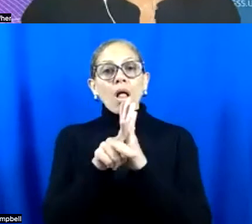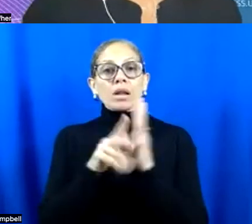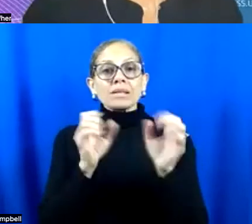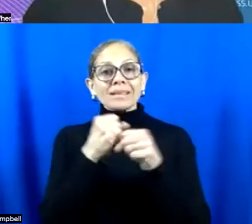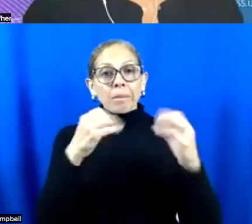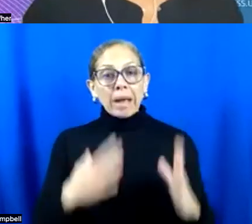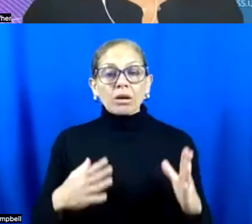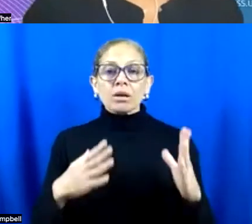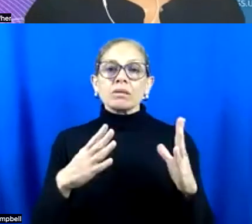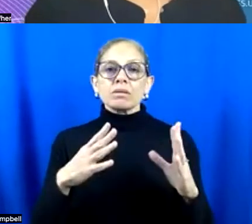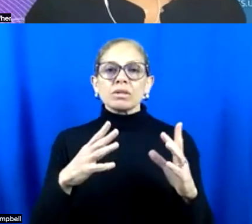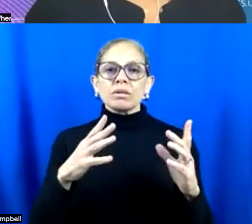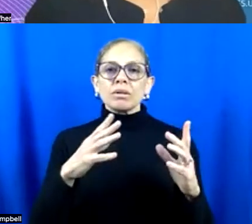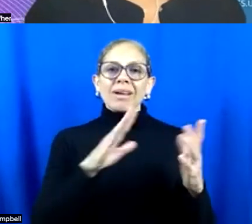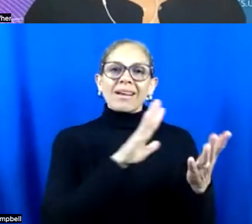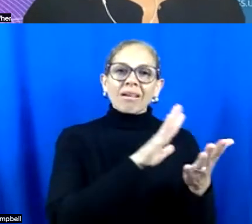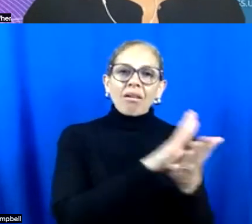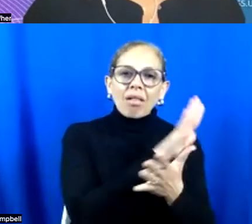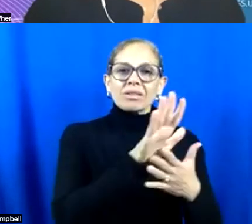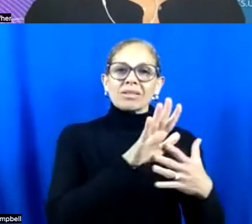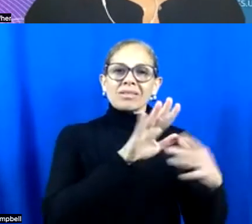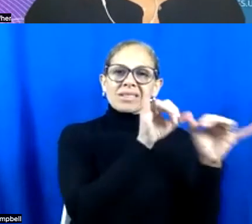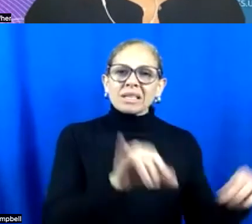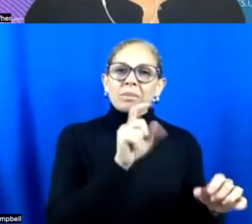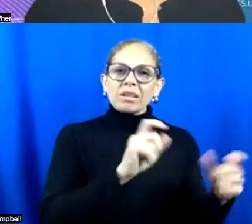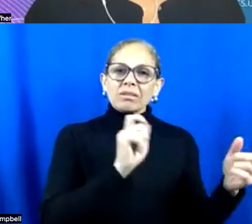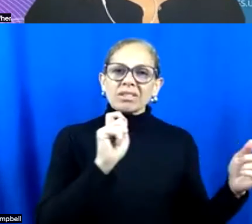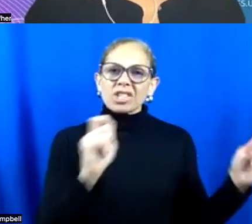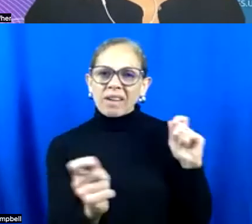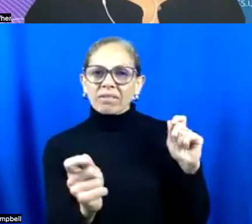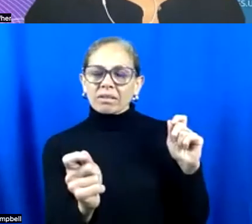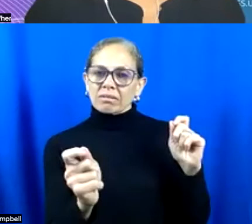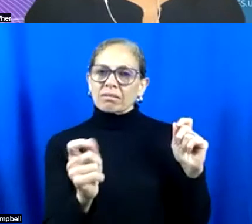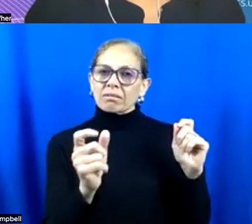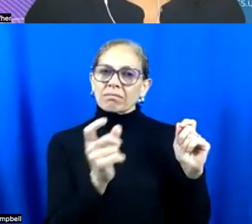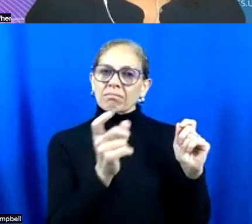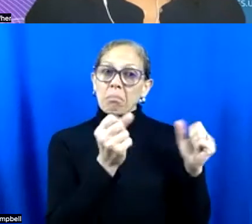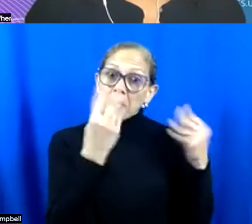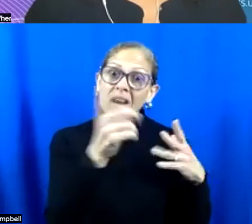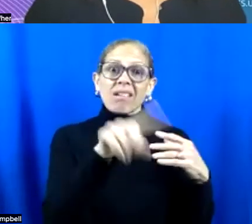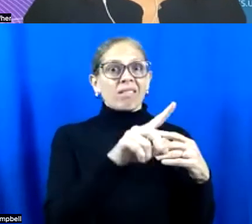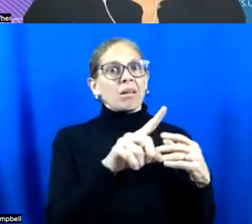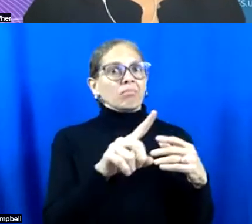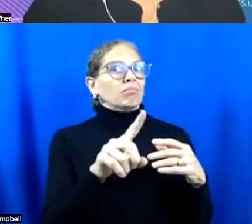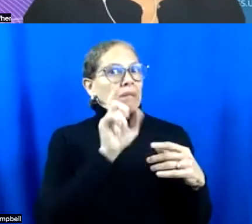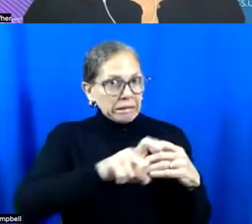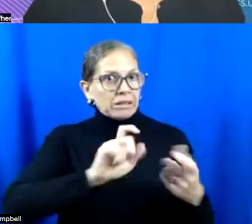shift institutions and systems that need changing, and many of them beyond reform, you know, in